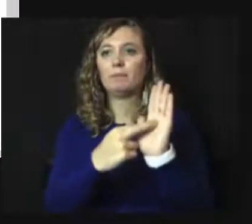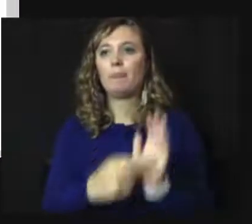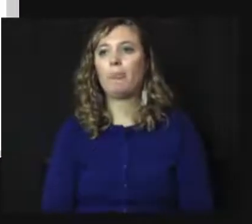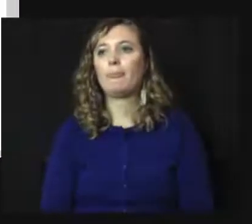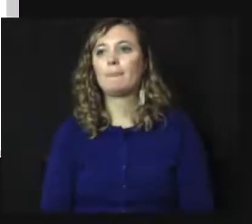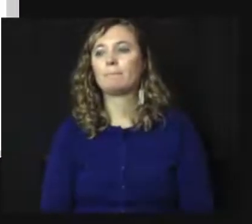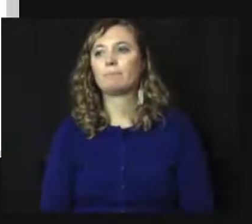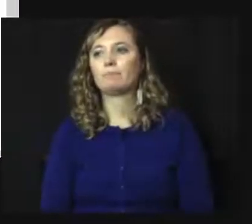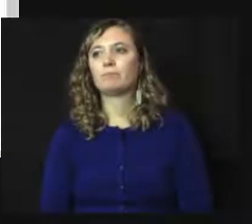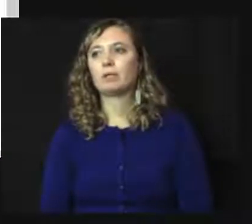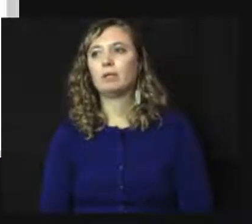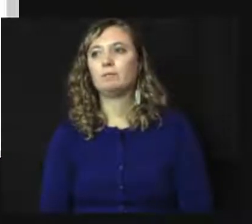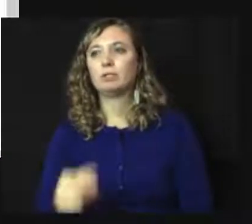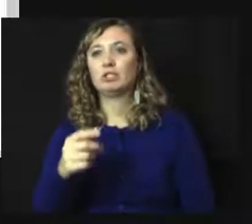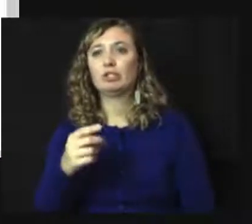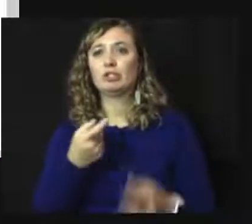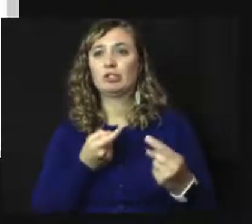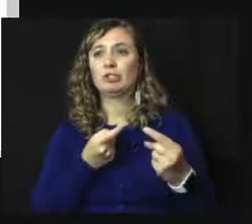the